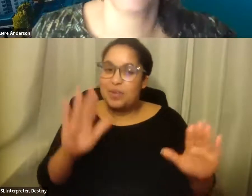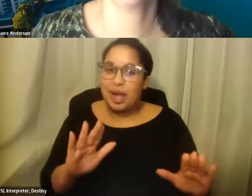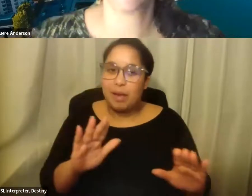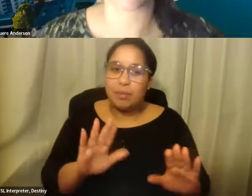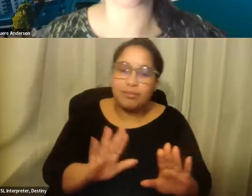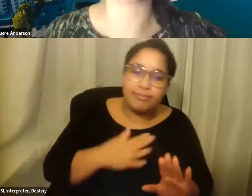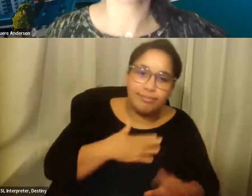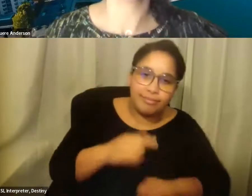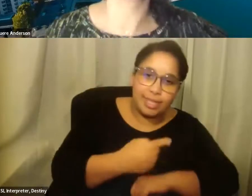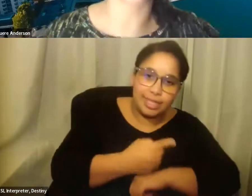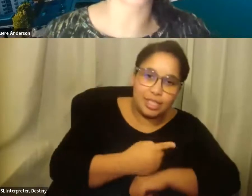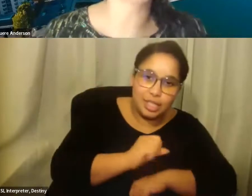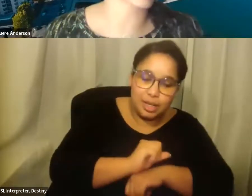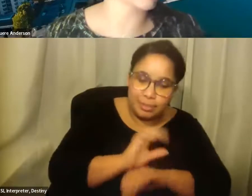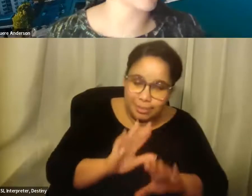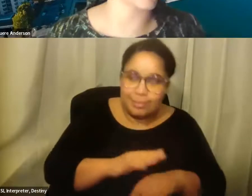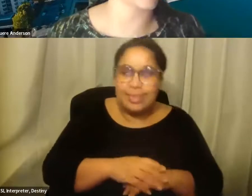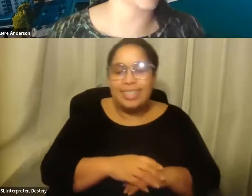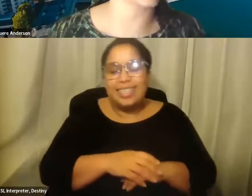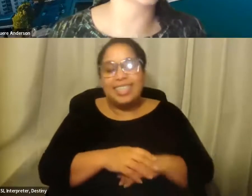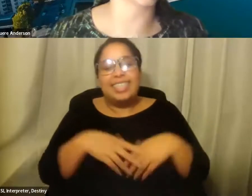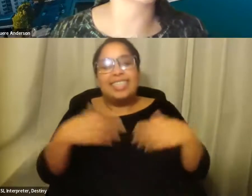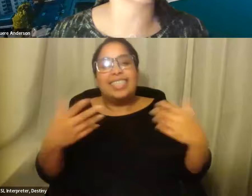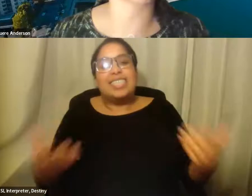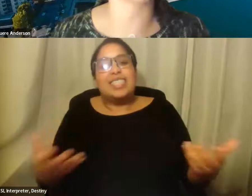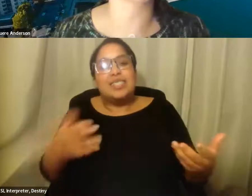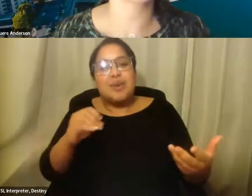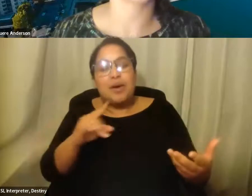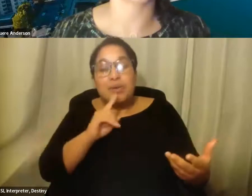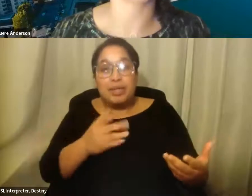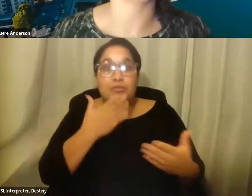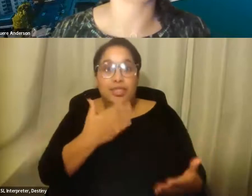So, so I really appreciate that. And I think that's